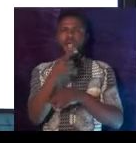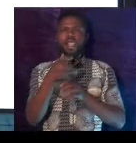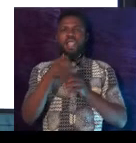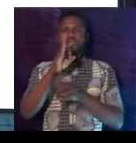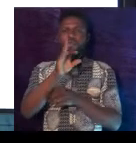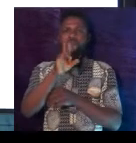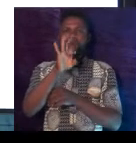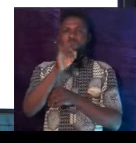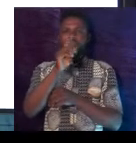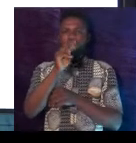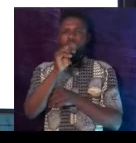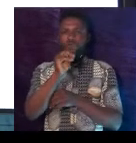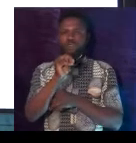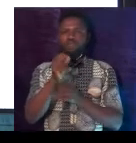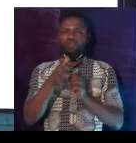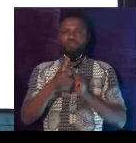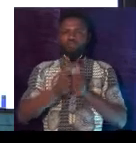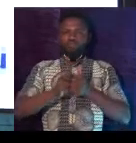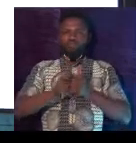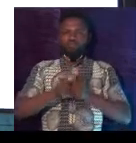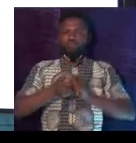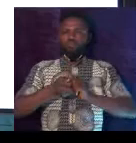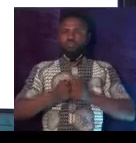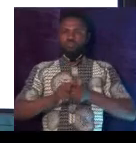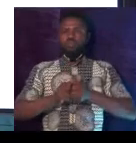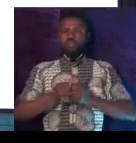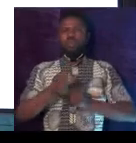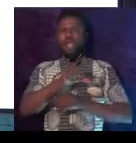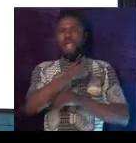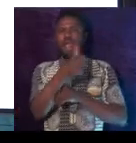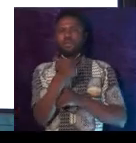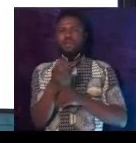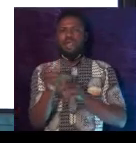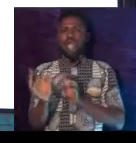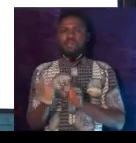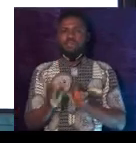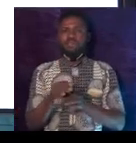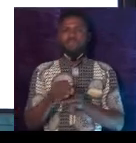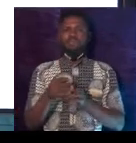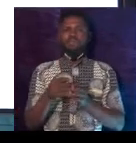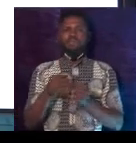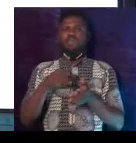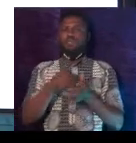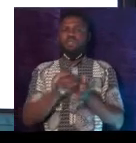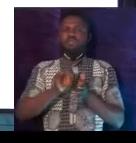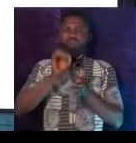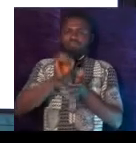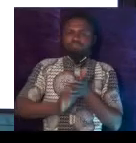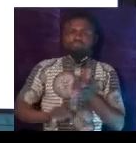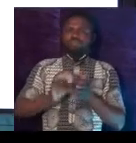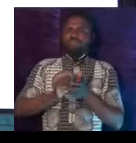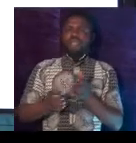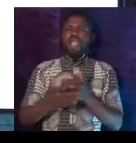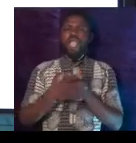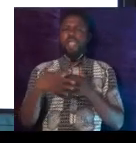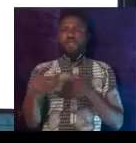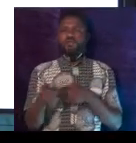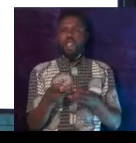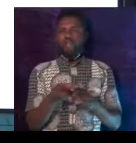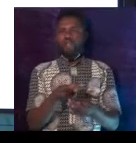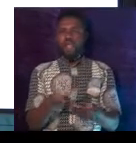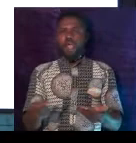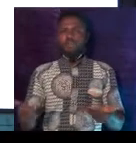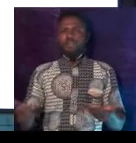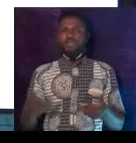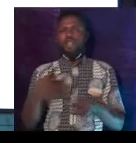by friction. Another activity is the activity 2, friction wears away surfaces. We have